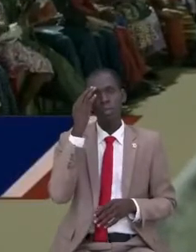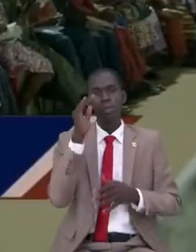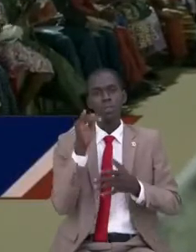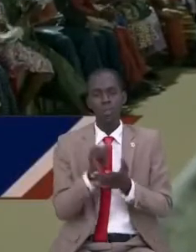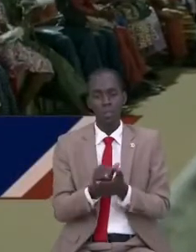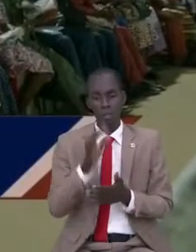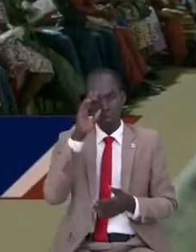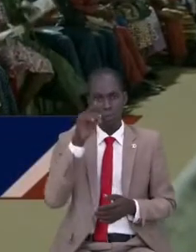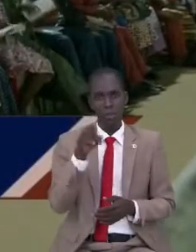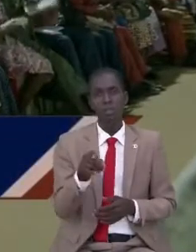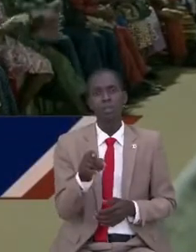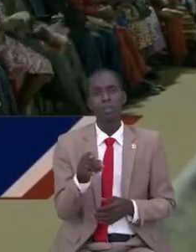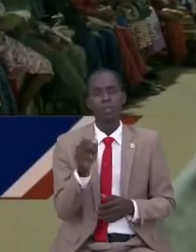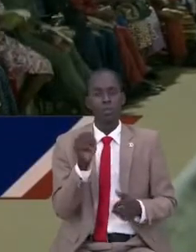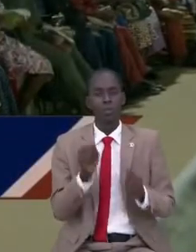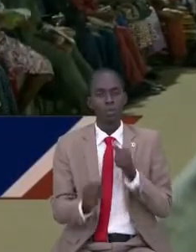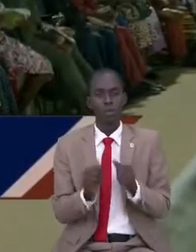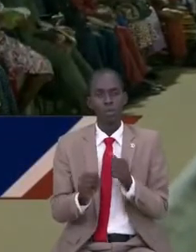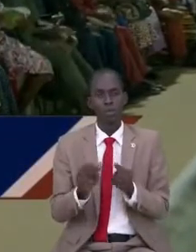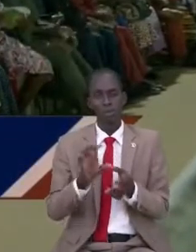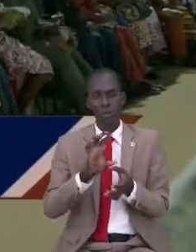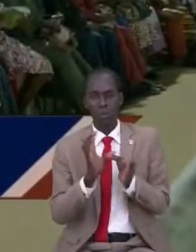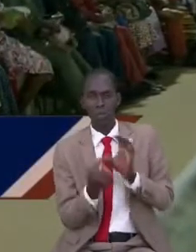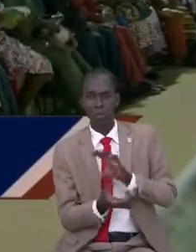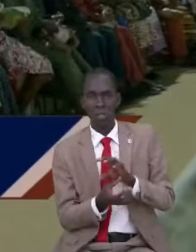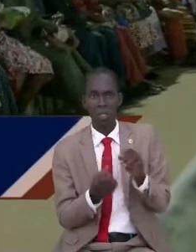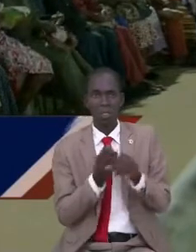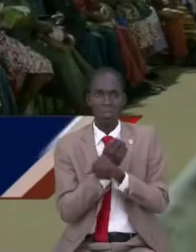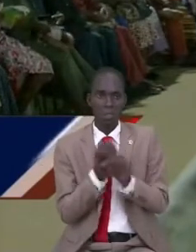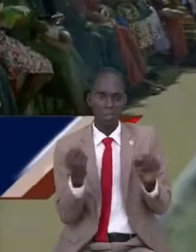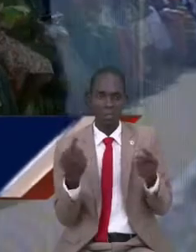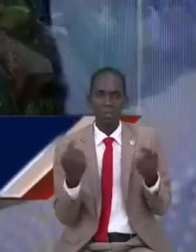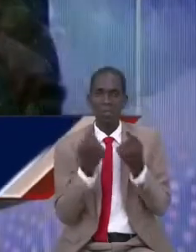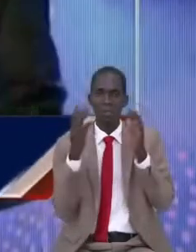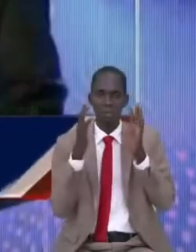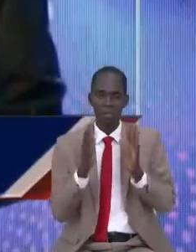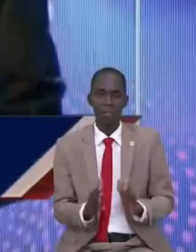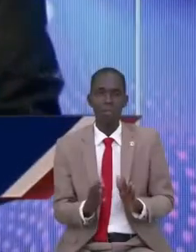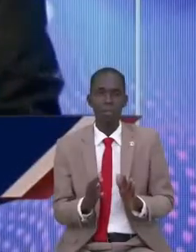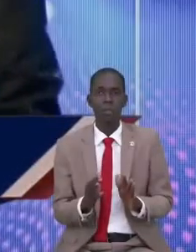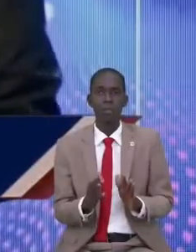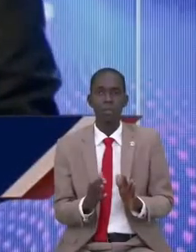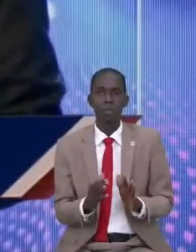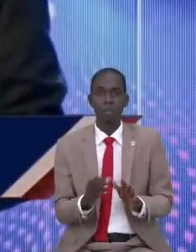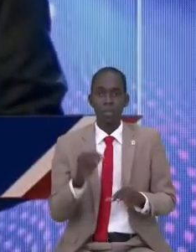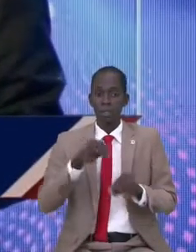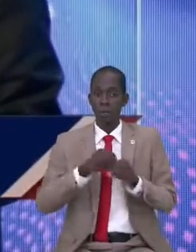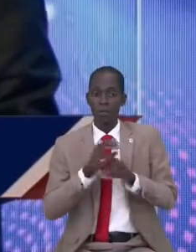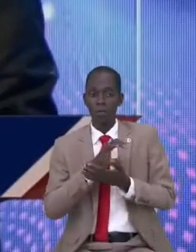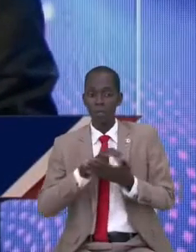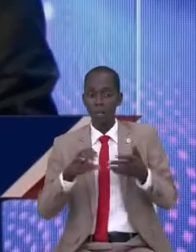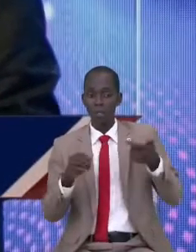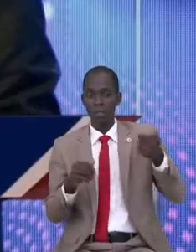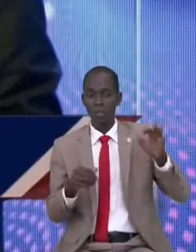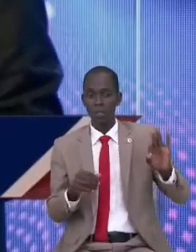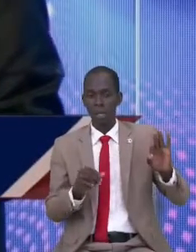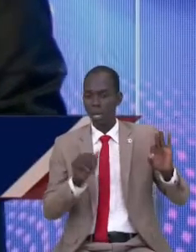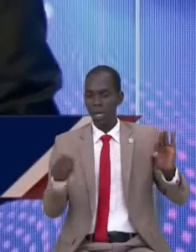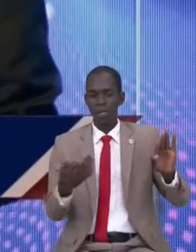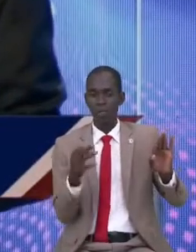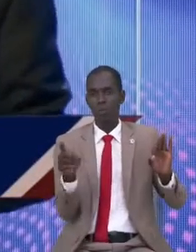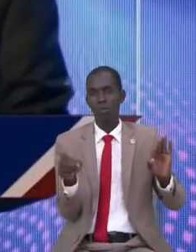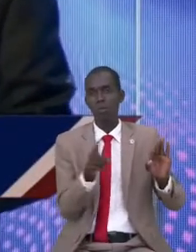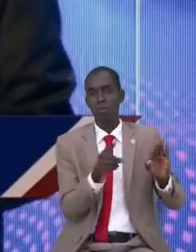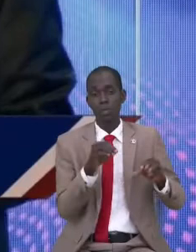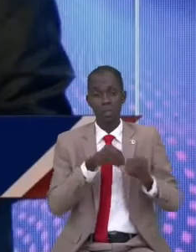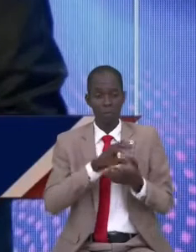he which converted the sinner, in verse 19, any of you, in